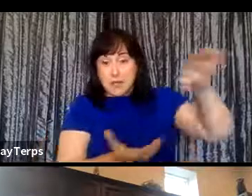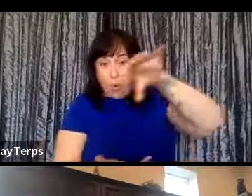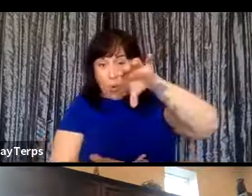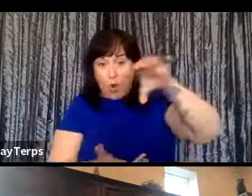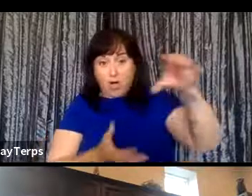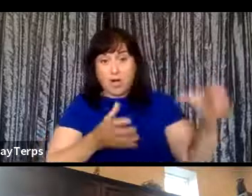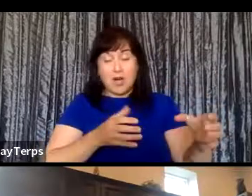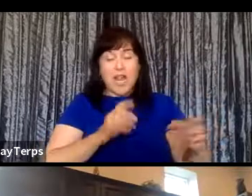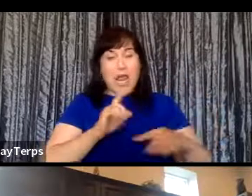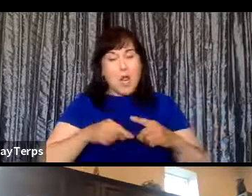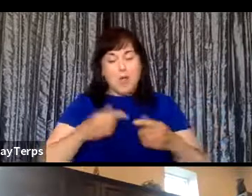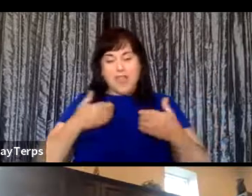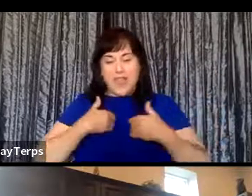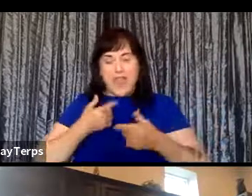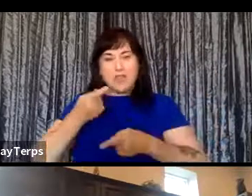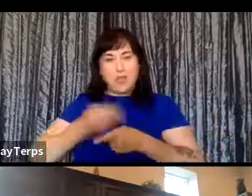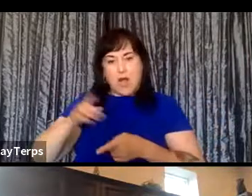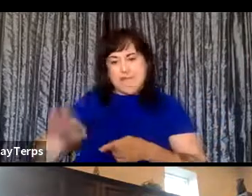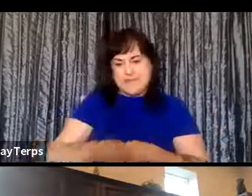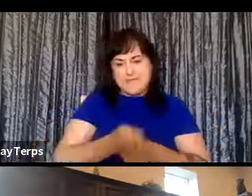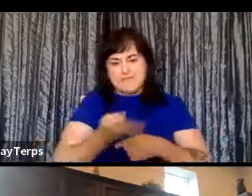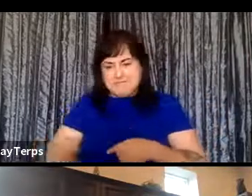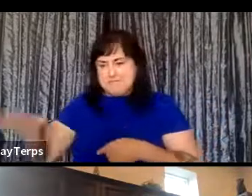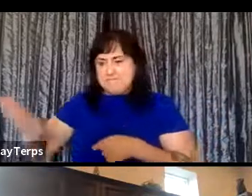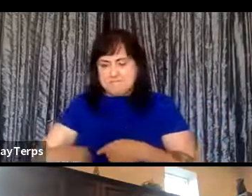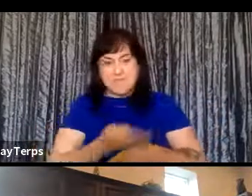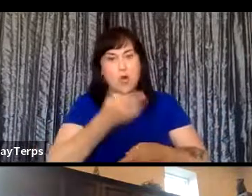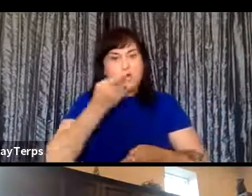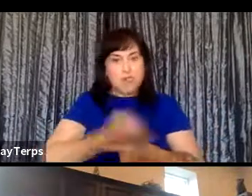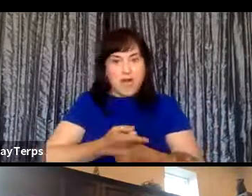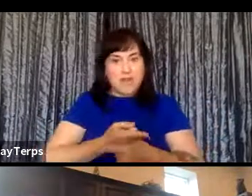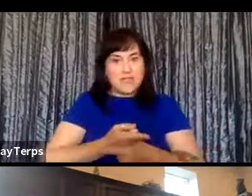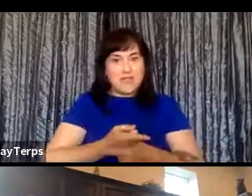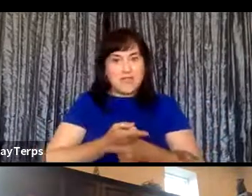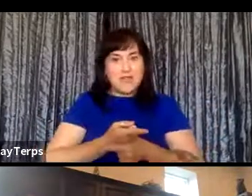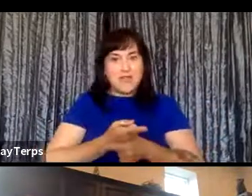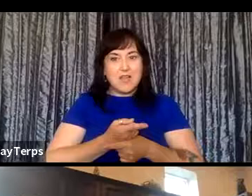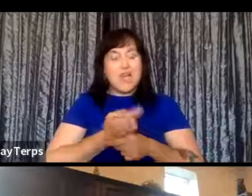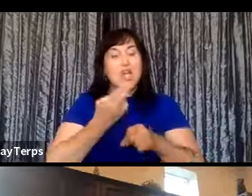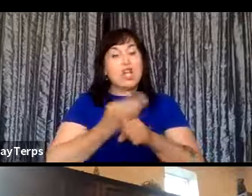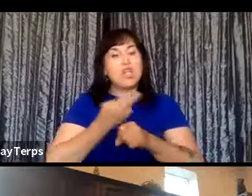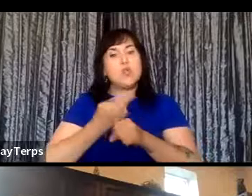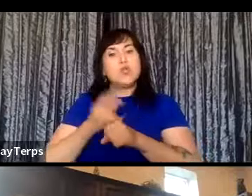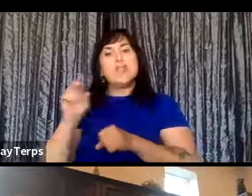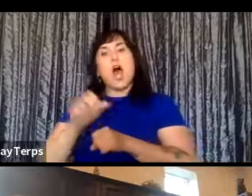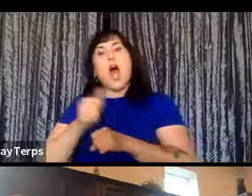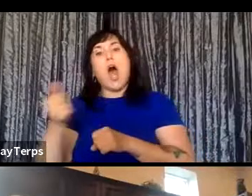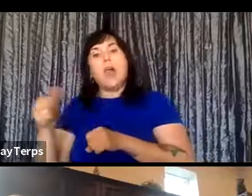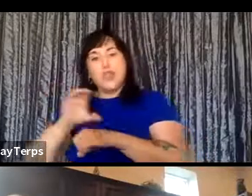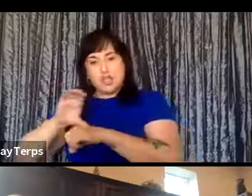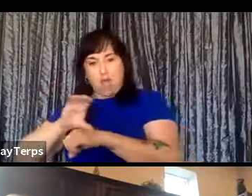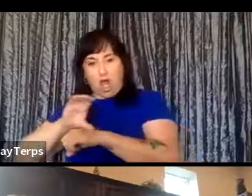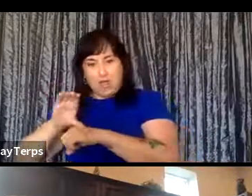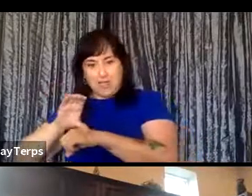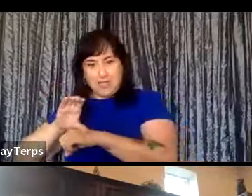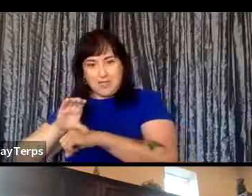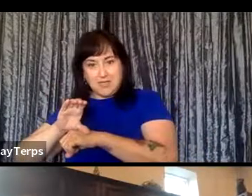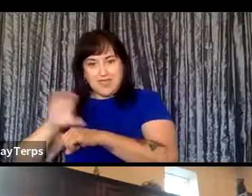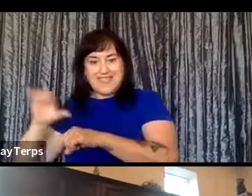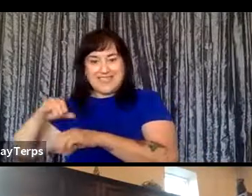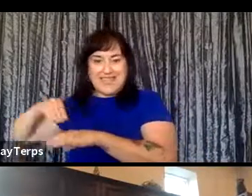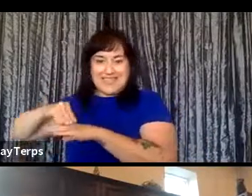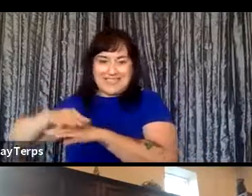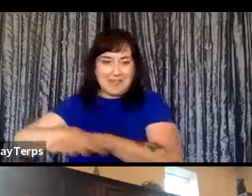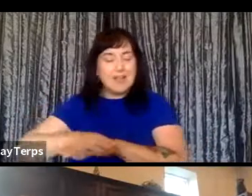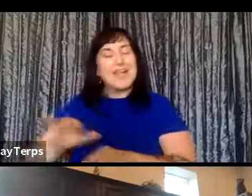get the right consistency, when they've got it tempered, they're going to use some chocolate which is off screen. They're almost influencing it. You know, like how stuff goes